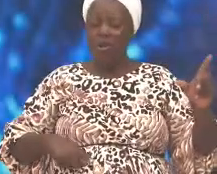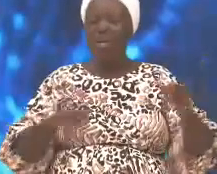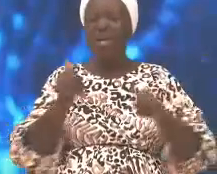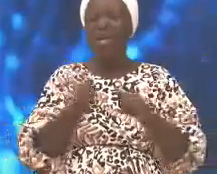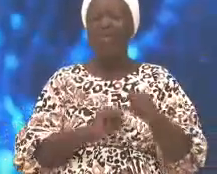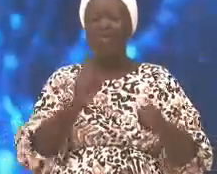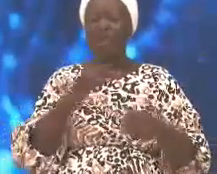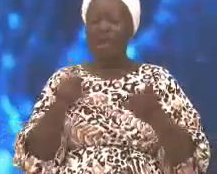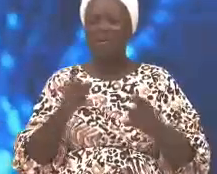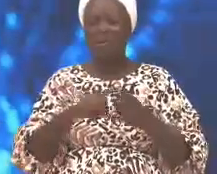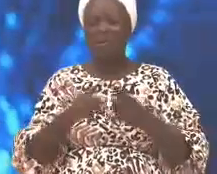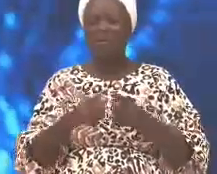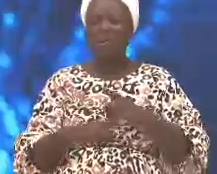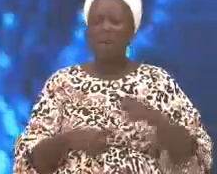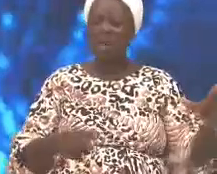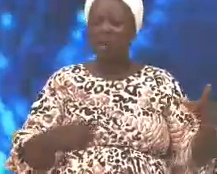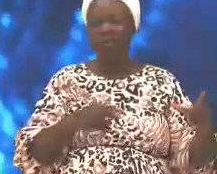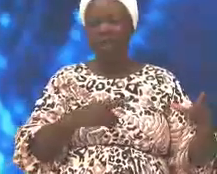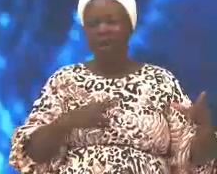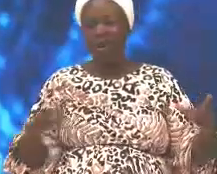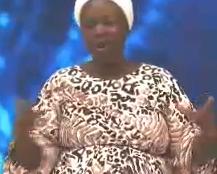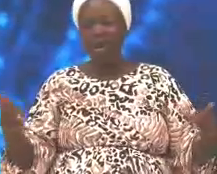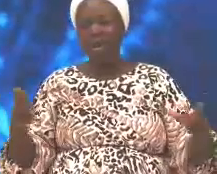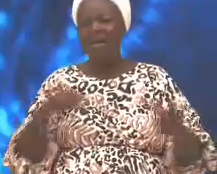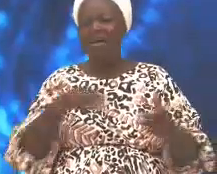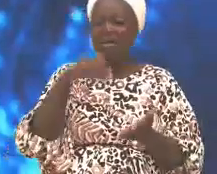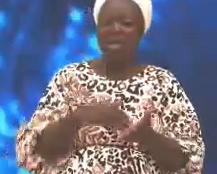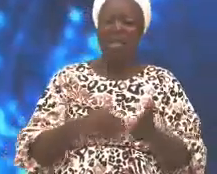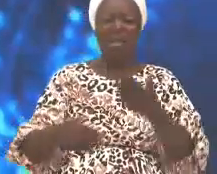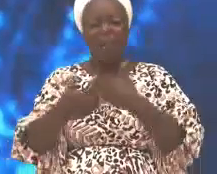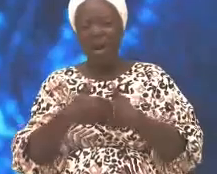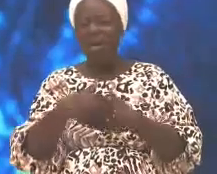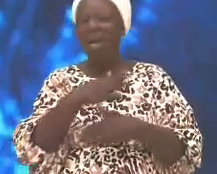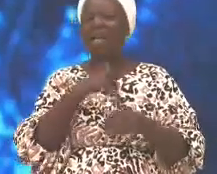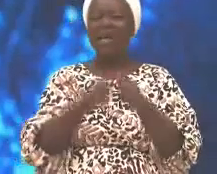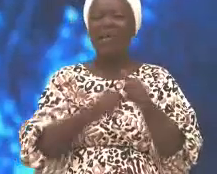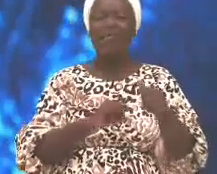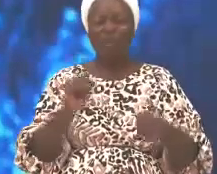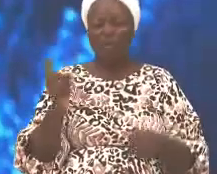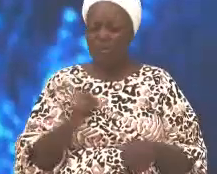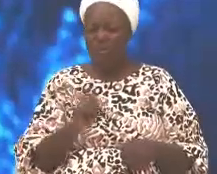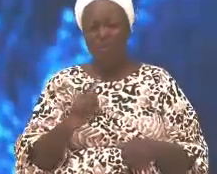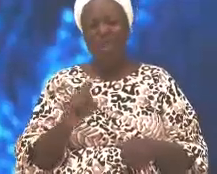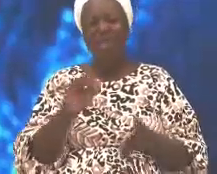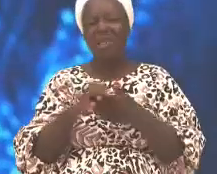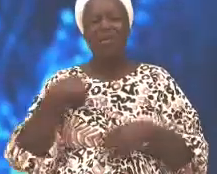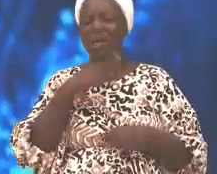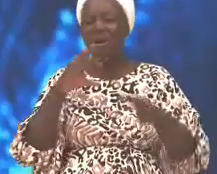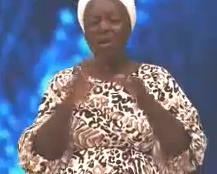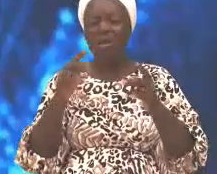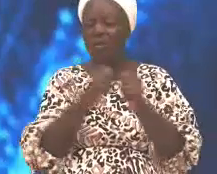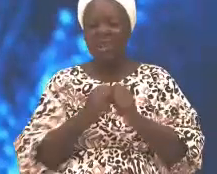the left, to the right, to the center, to the back, and everywhere that we're connected